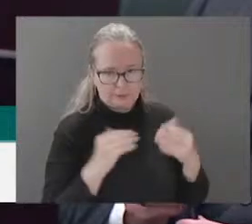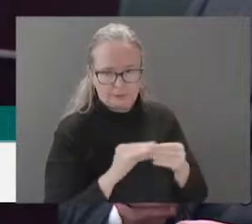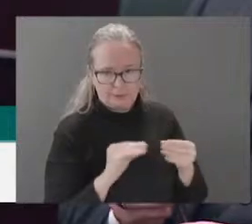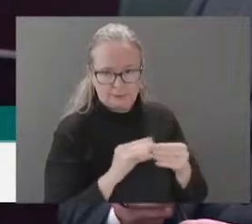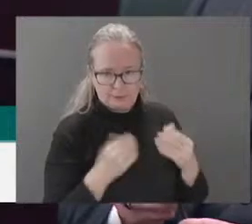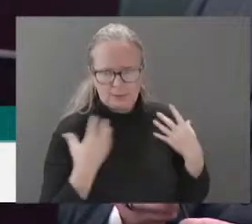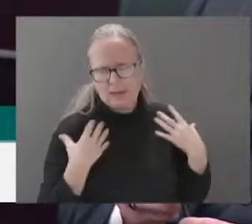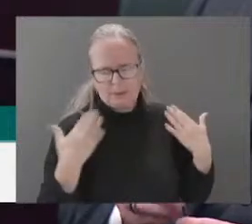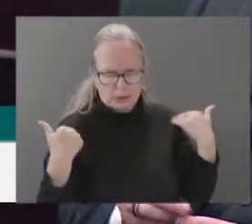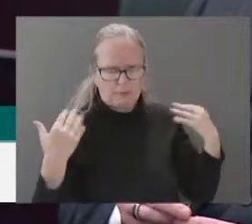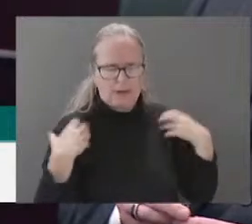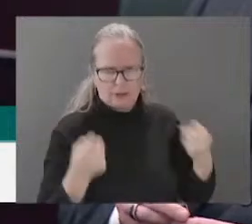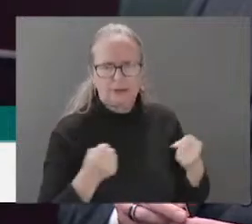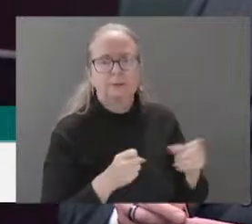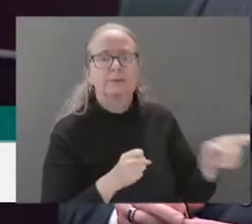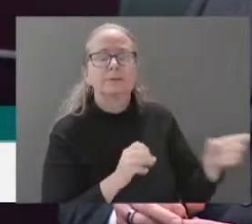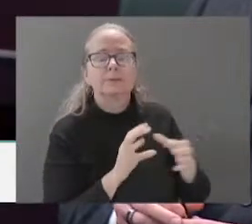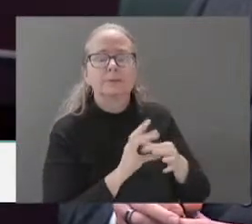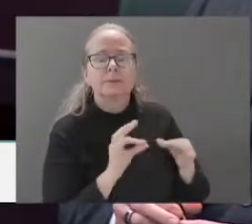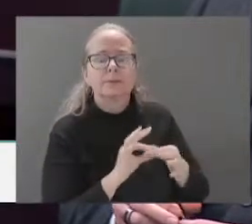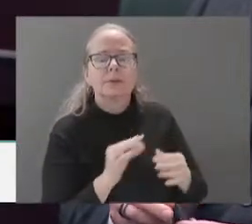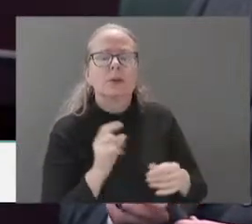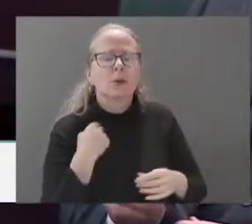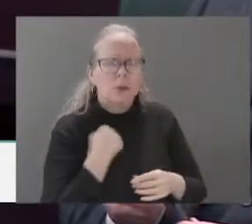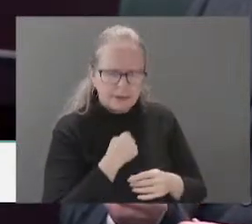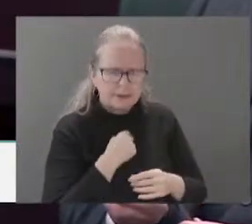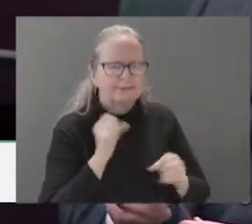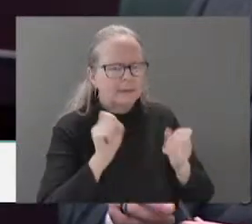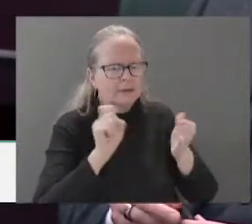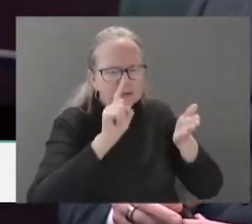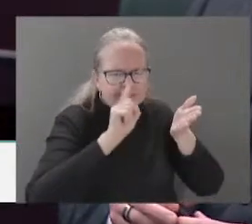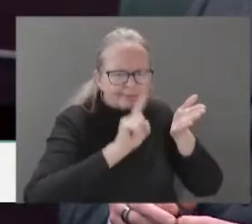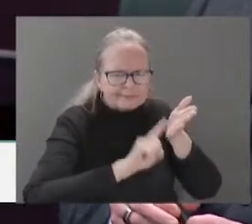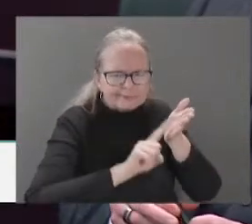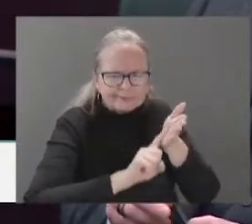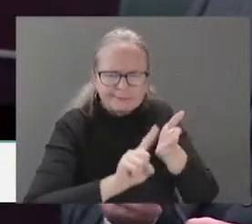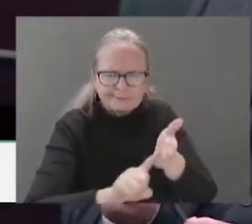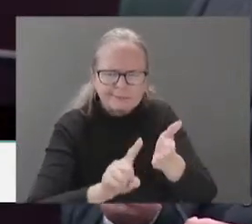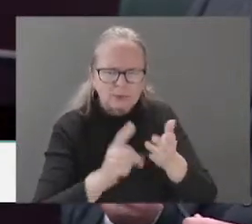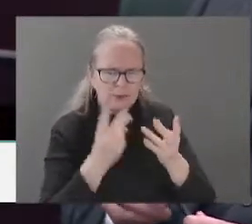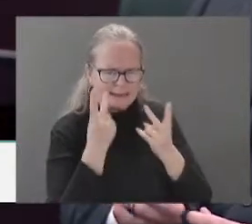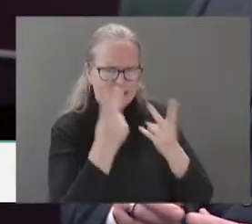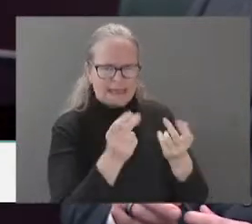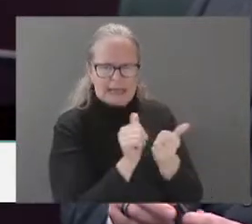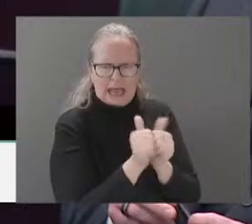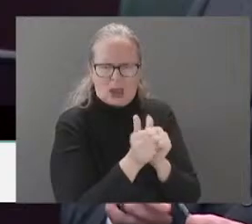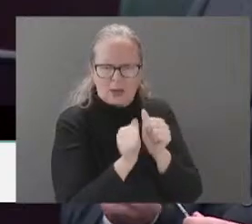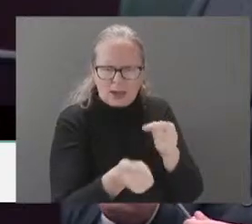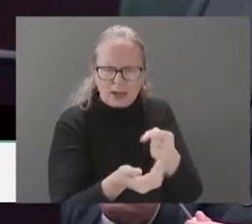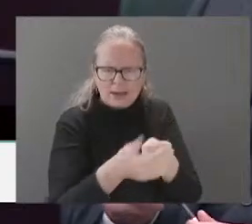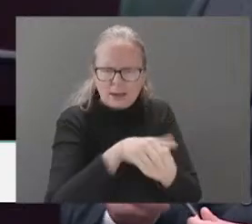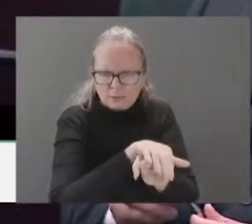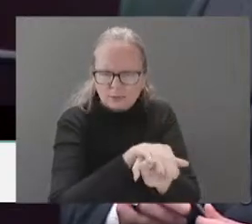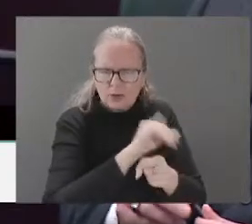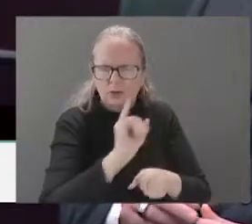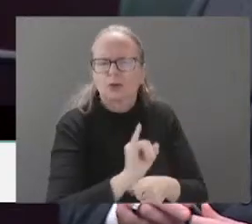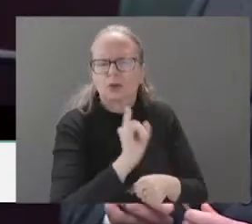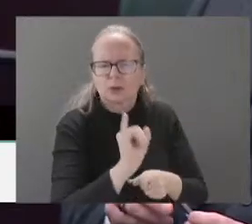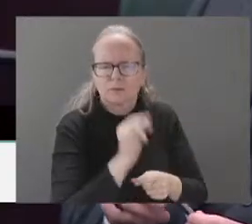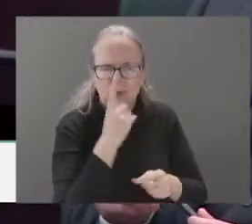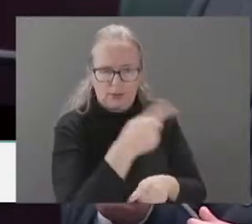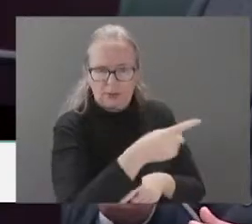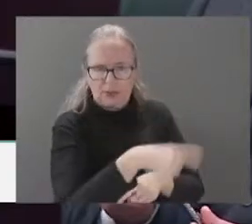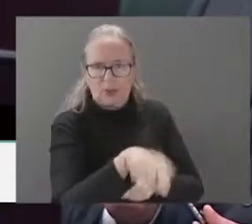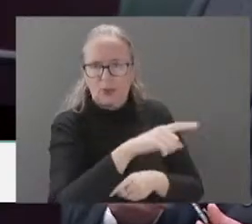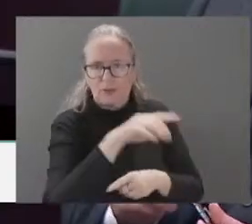looking at um the opportunities uh for presumptive coverage uh for firefighters we know they provide a valuable